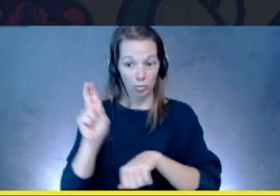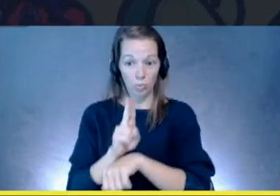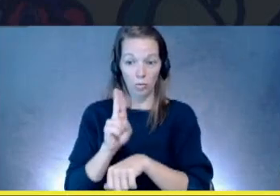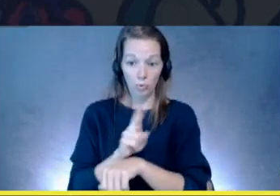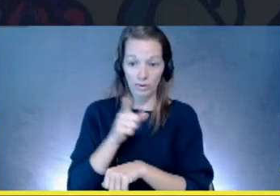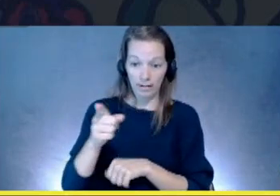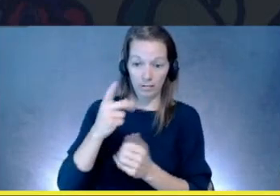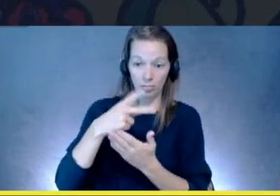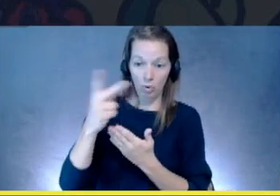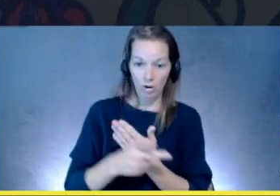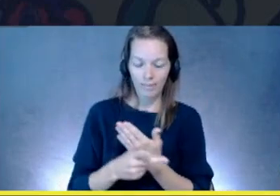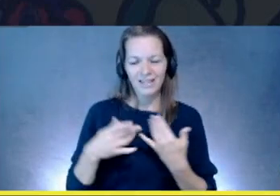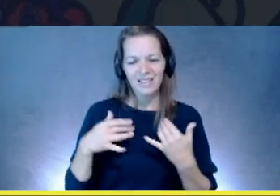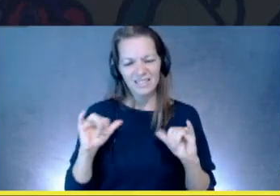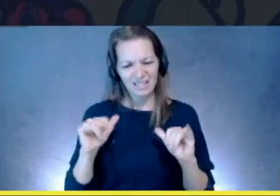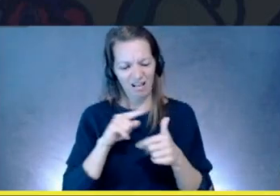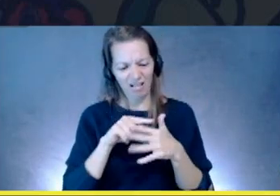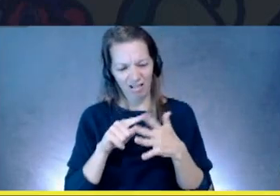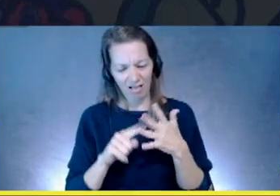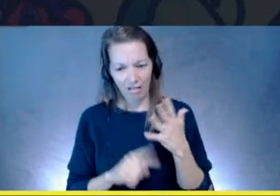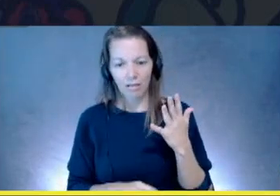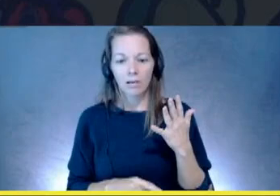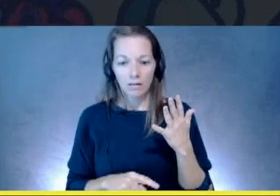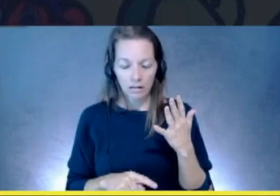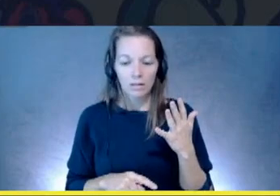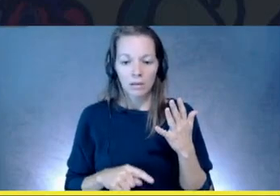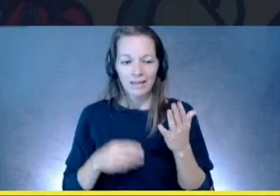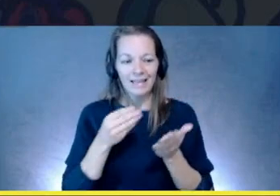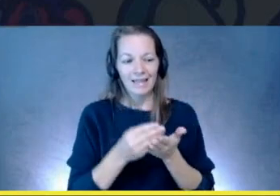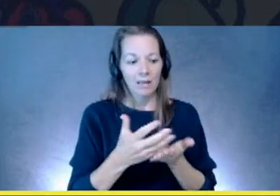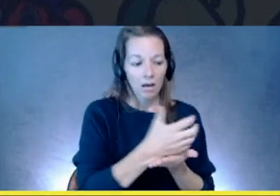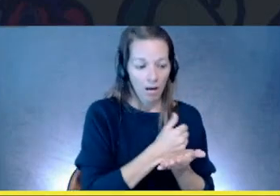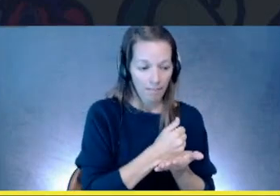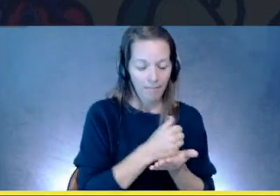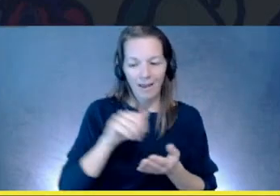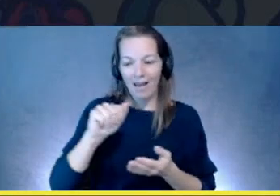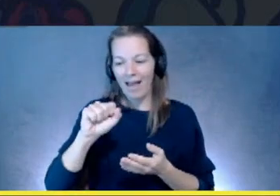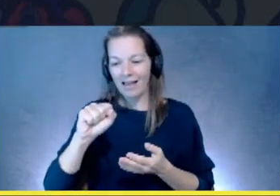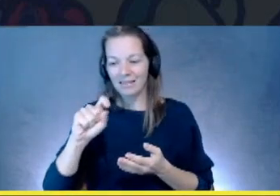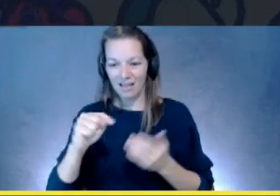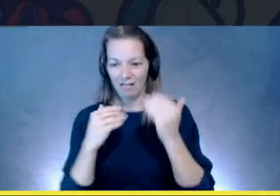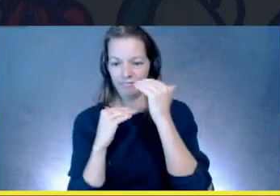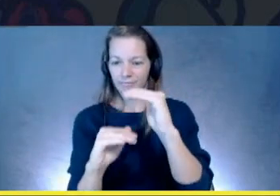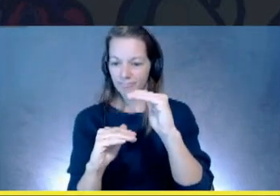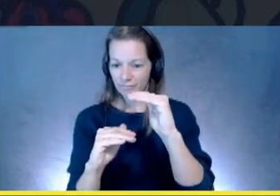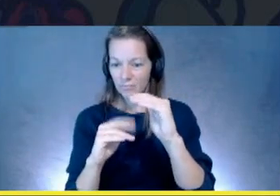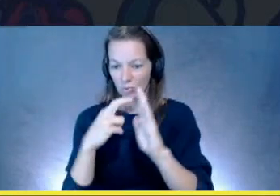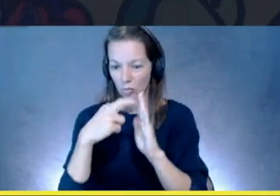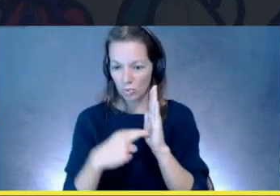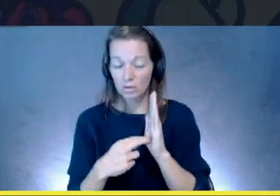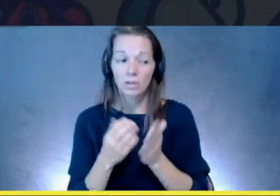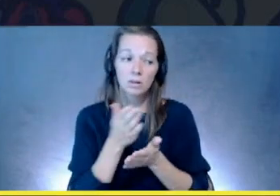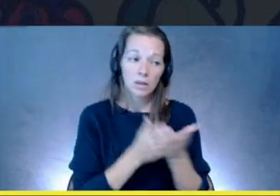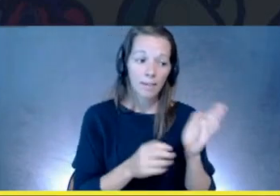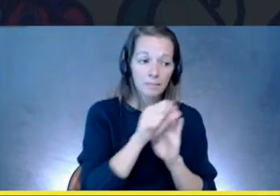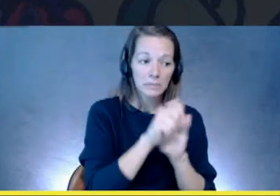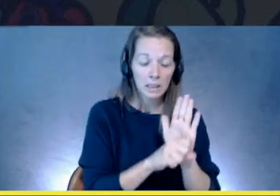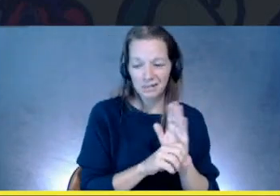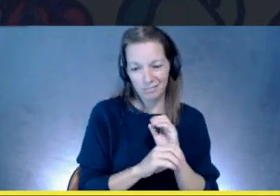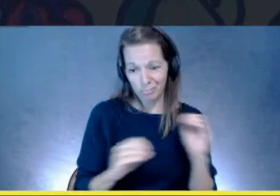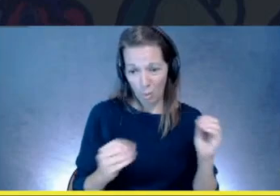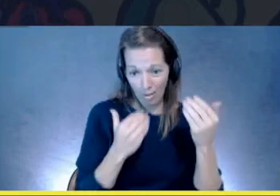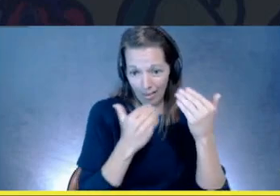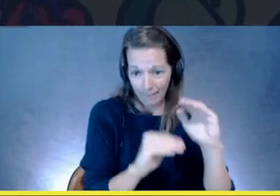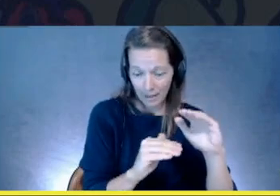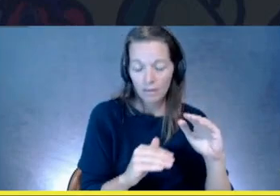impose fairly stringent income and asset limits. There are a couple of states that do not impose these limits, and they've had a